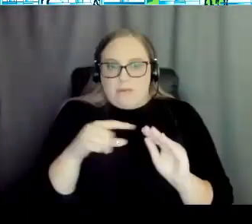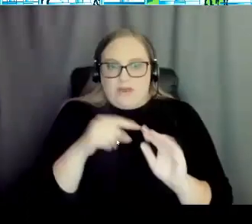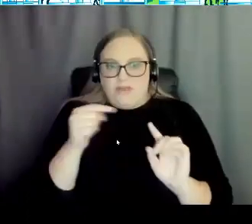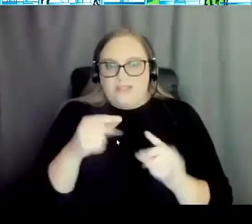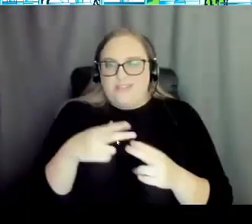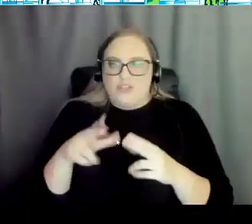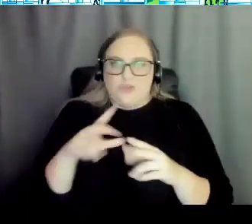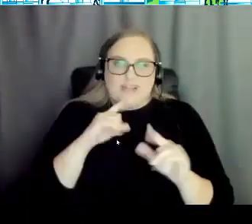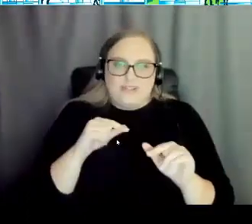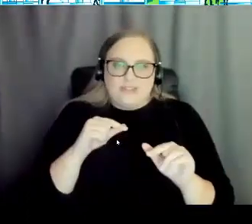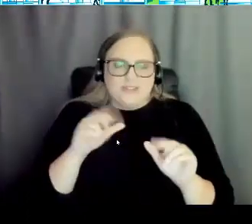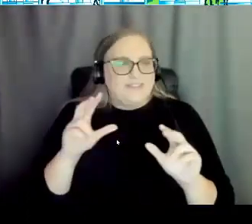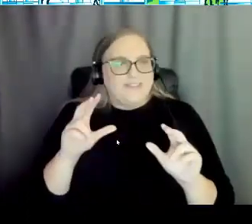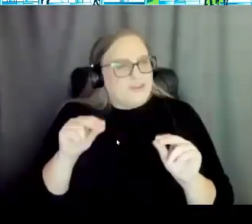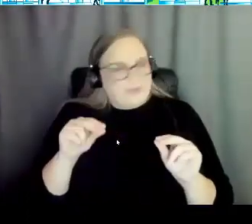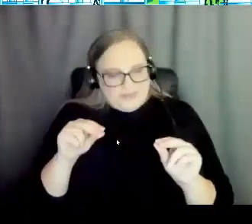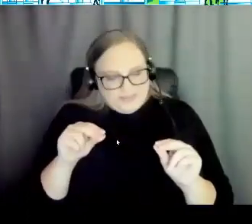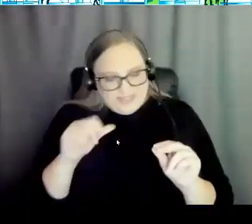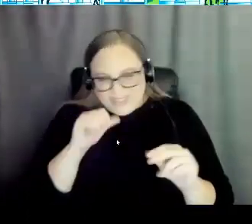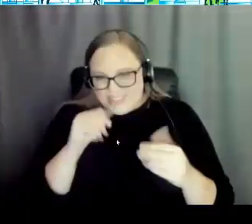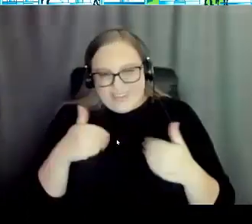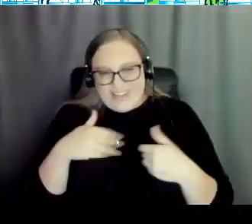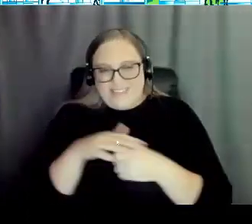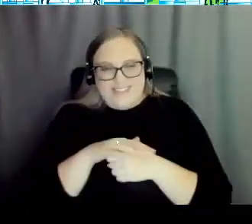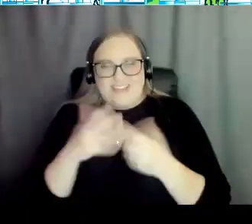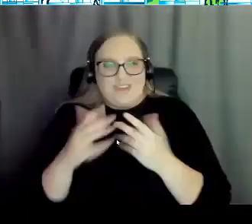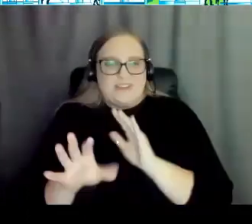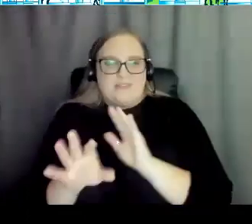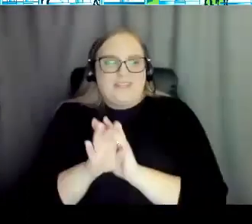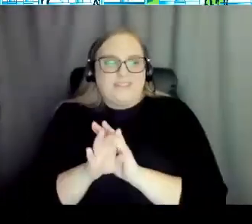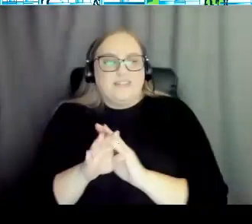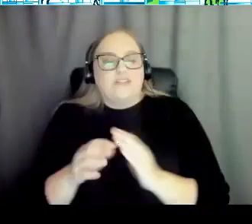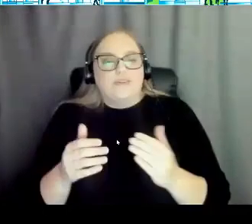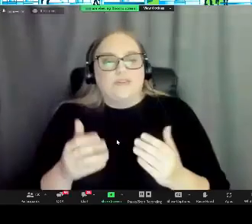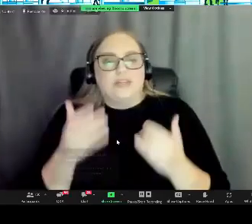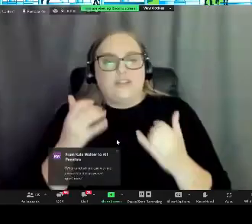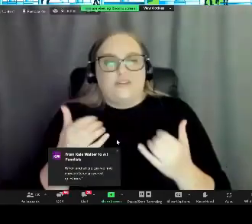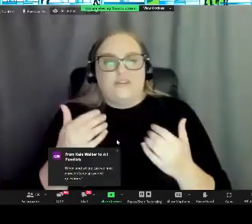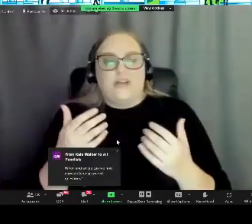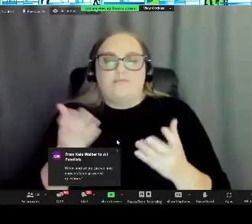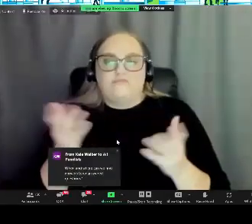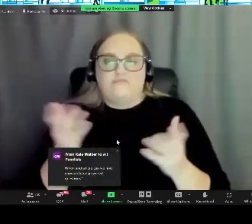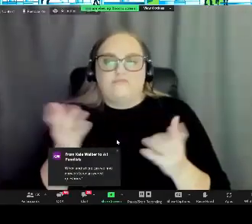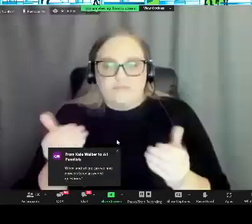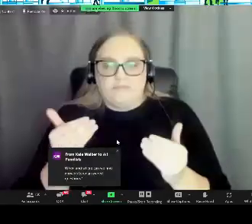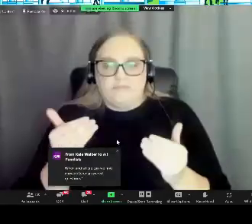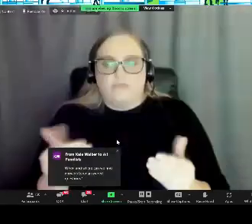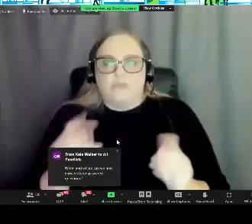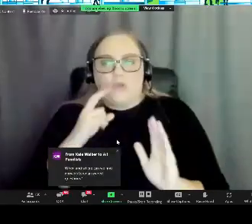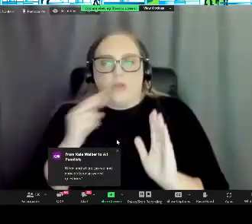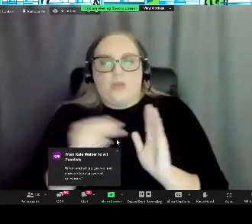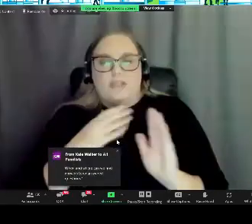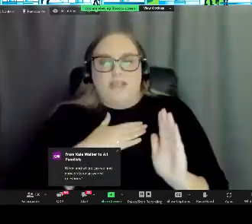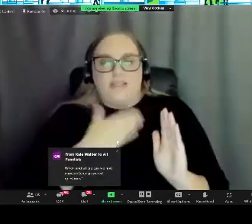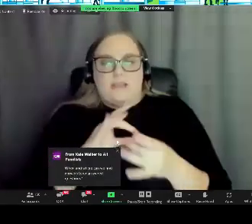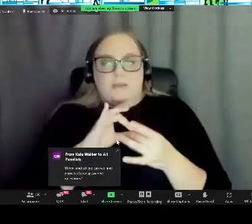answer is no, we don't have a site already picked out. I encourage you to look at the a consent-based siting process document